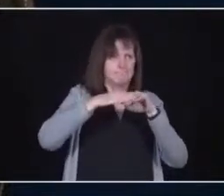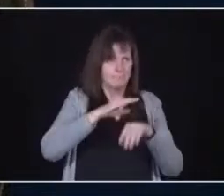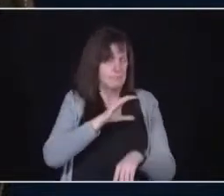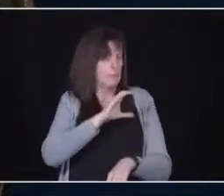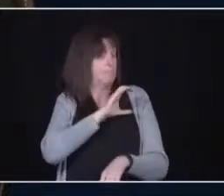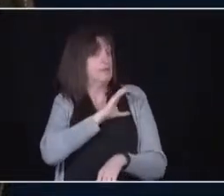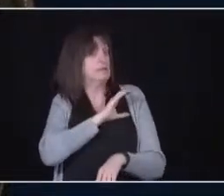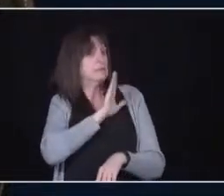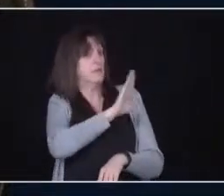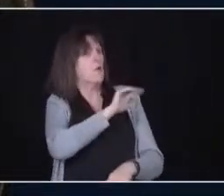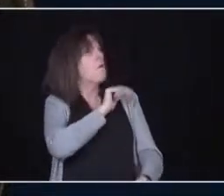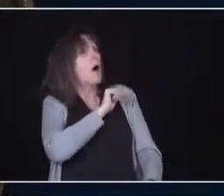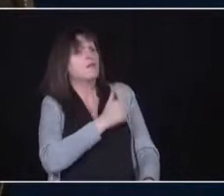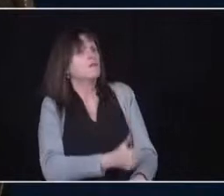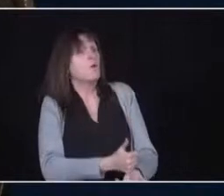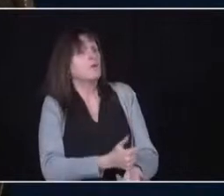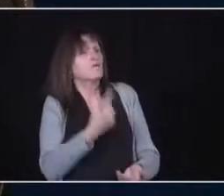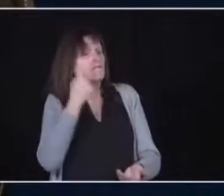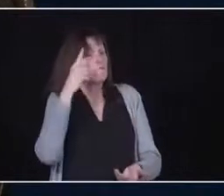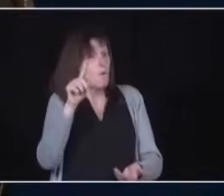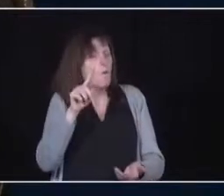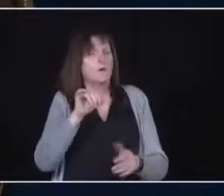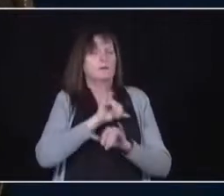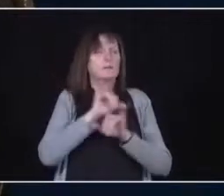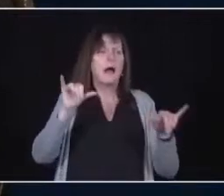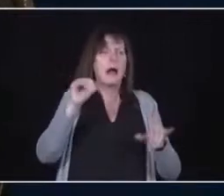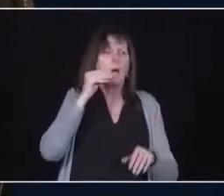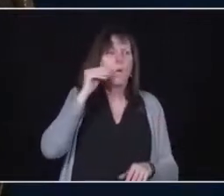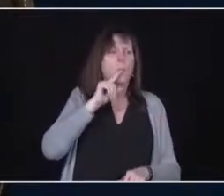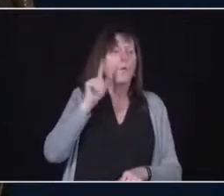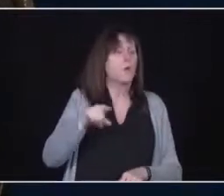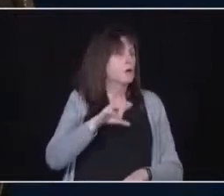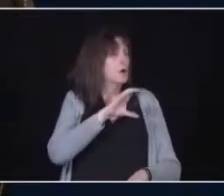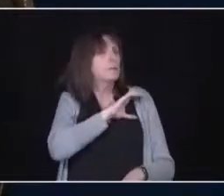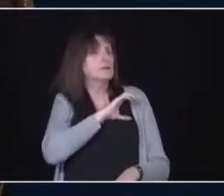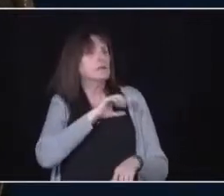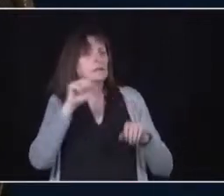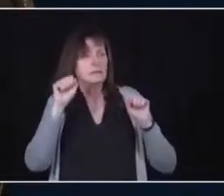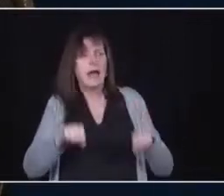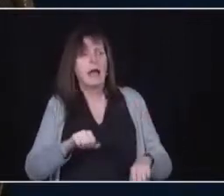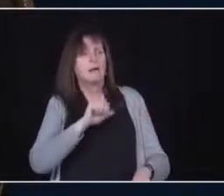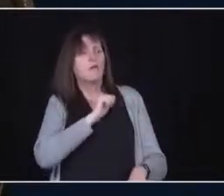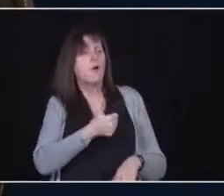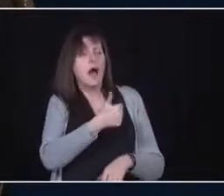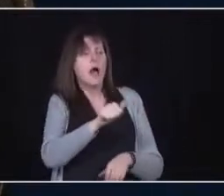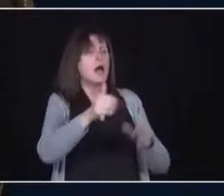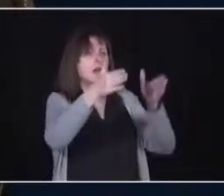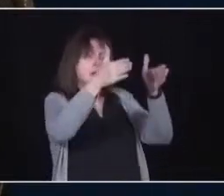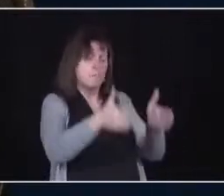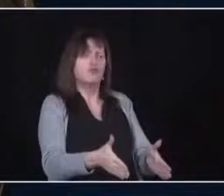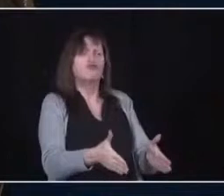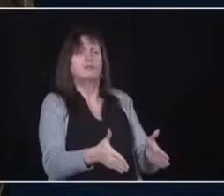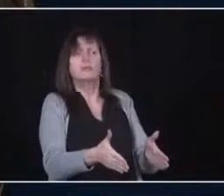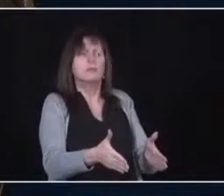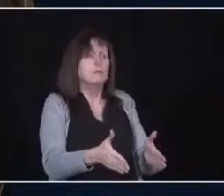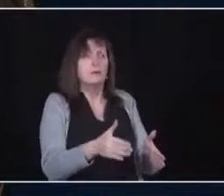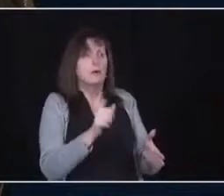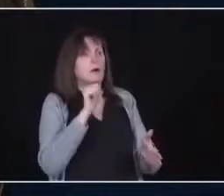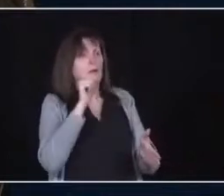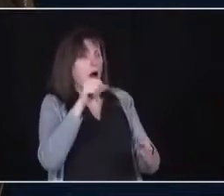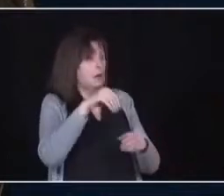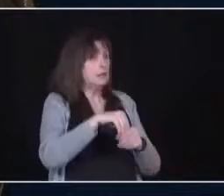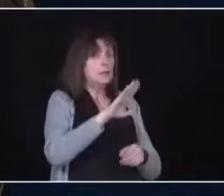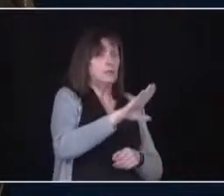Moving forward, police will have the authority to require any individual who is not in a place of residence to